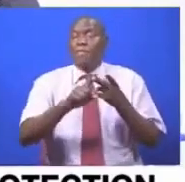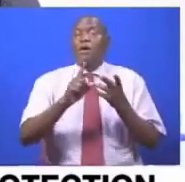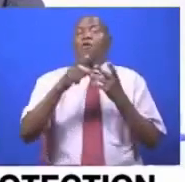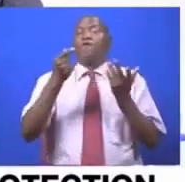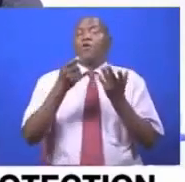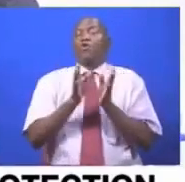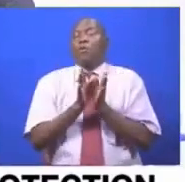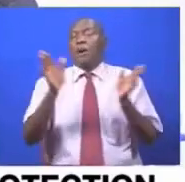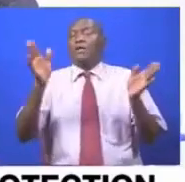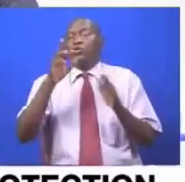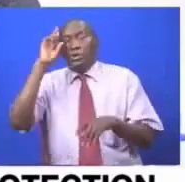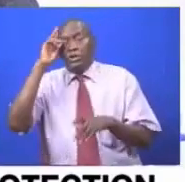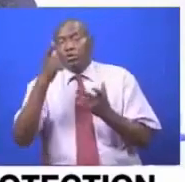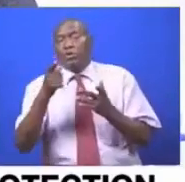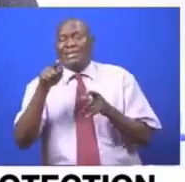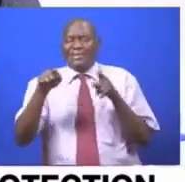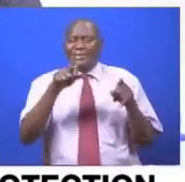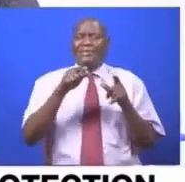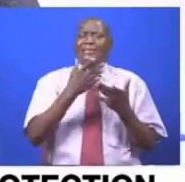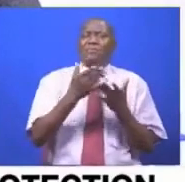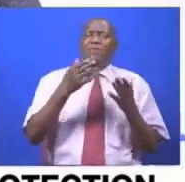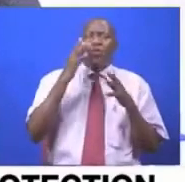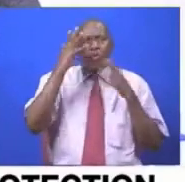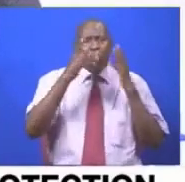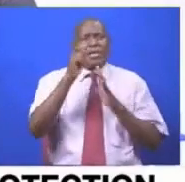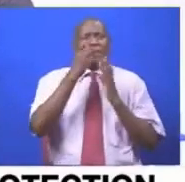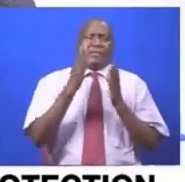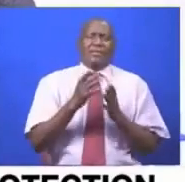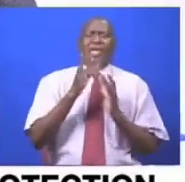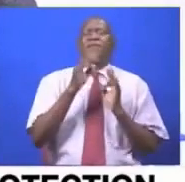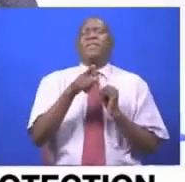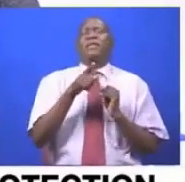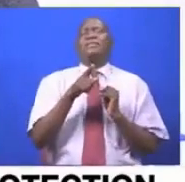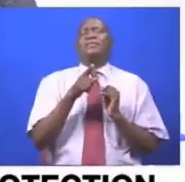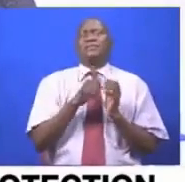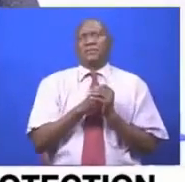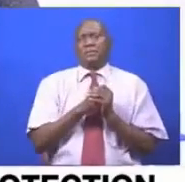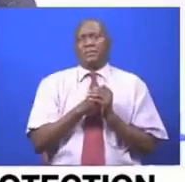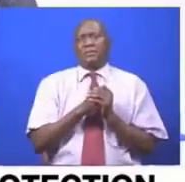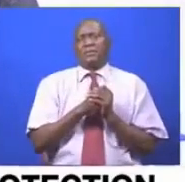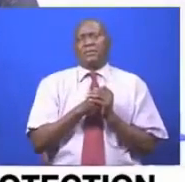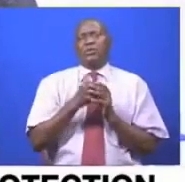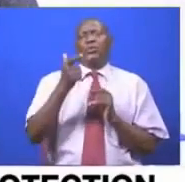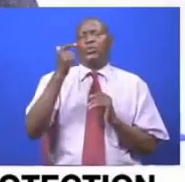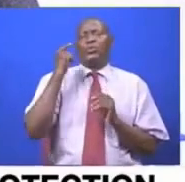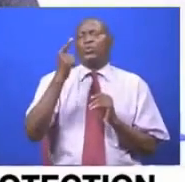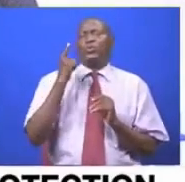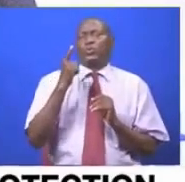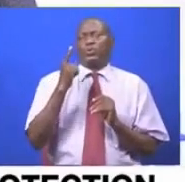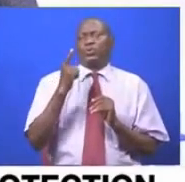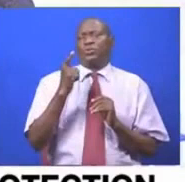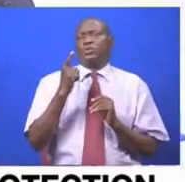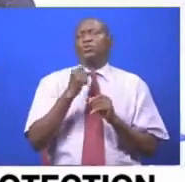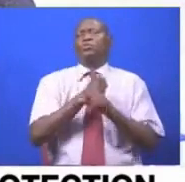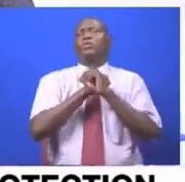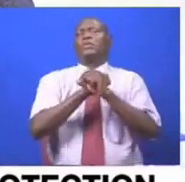commercial purposes? That is something that should worry Kenyans if these regulations that are supposed to enforce the Data Protection